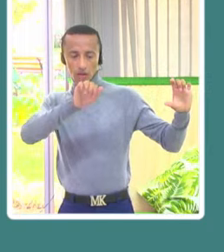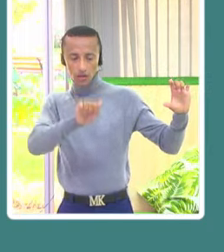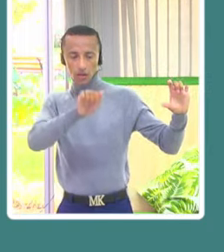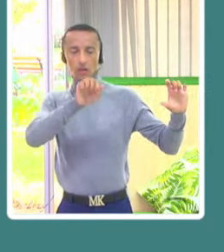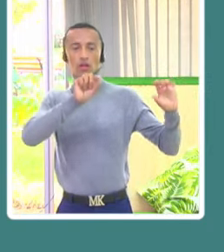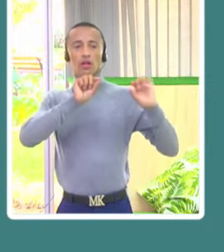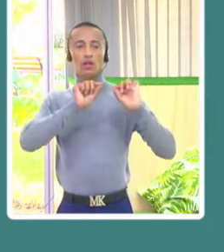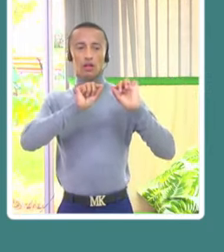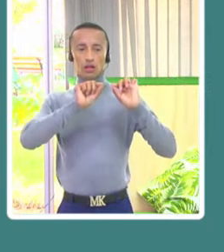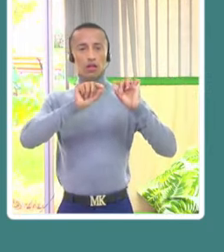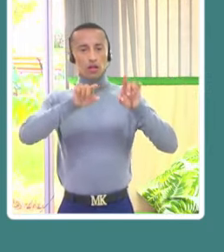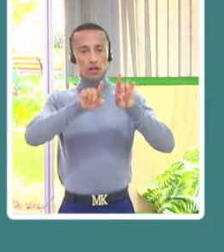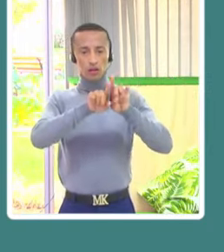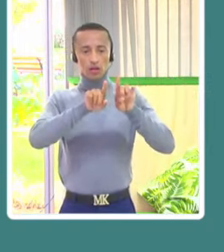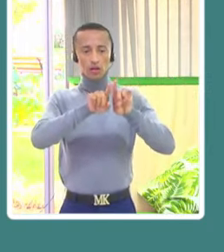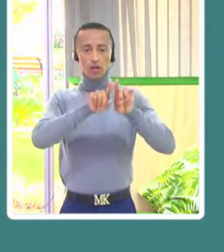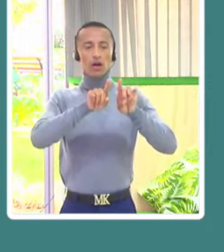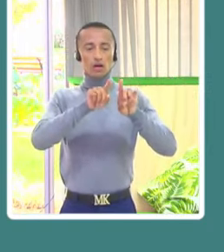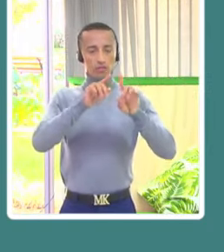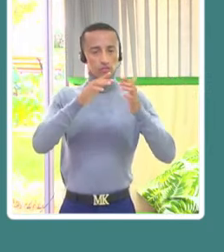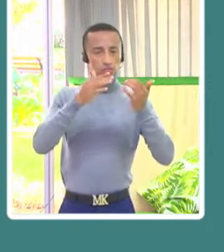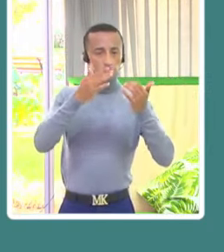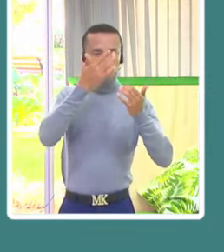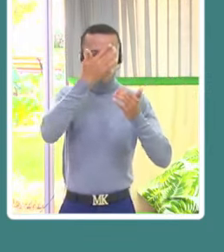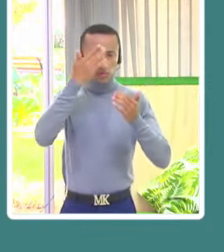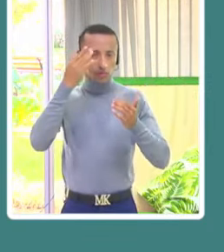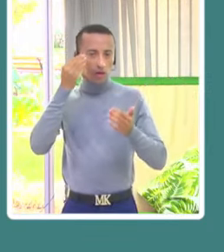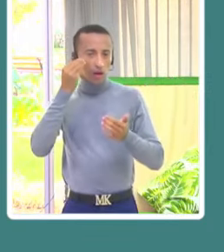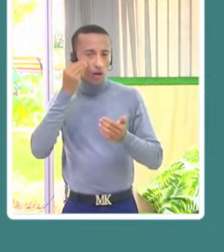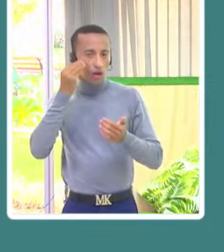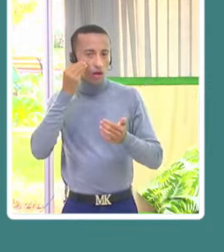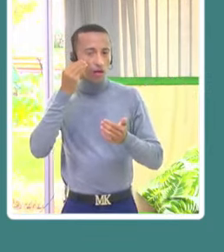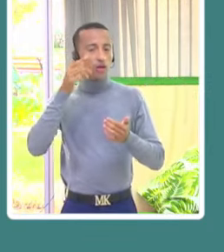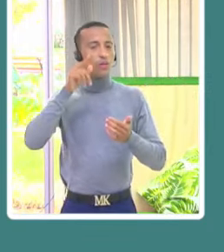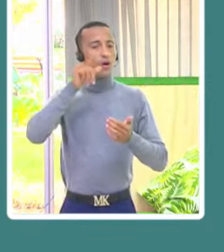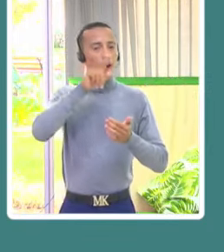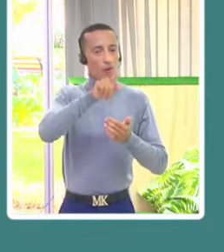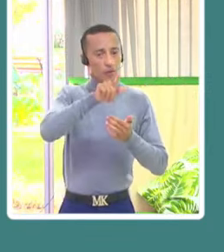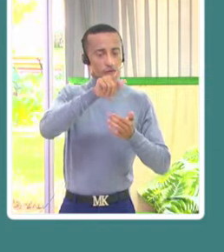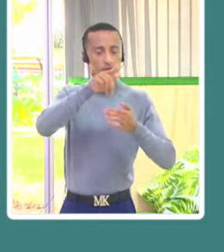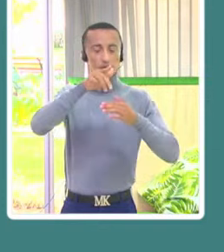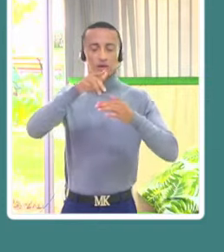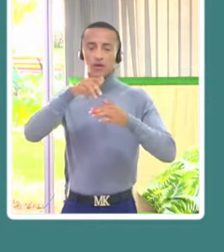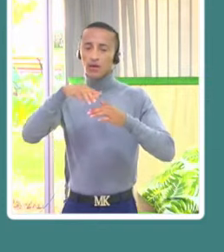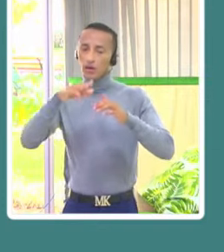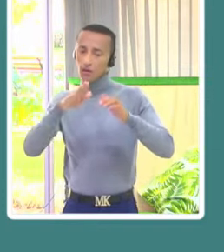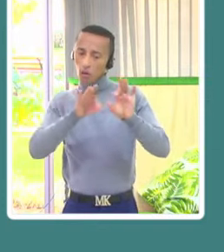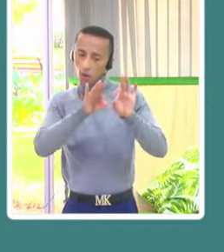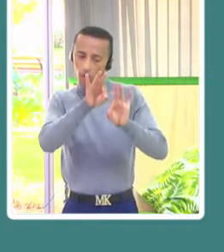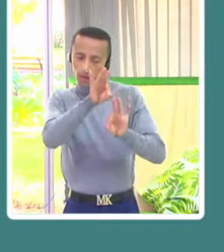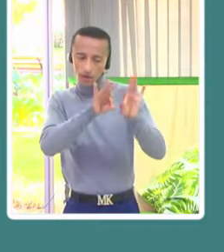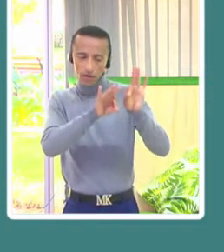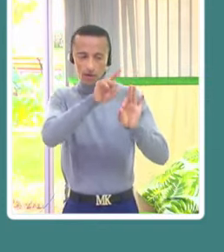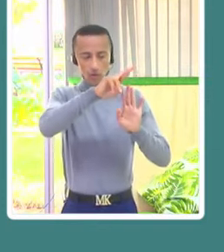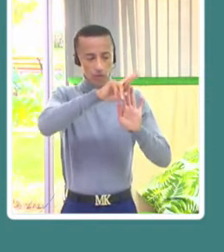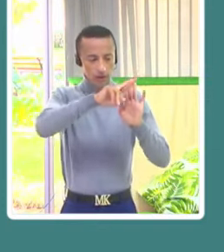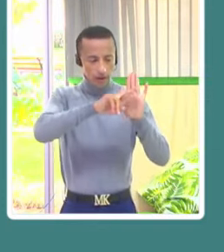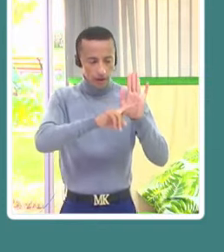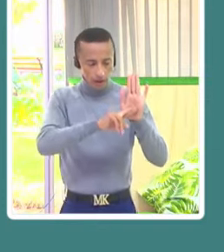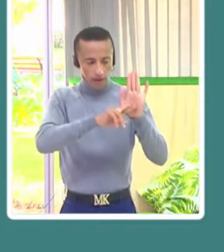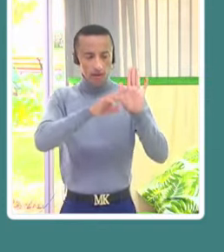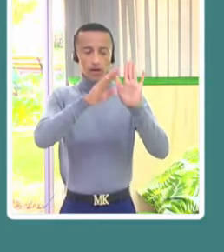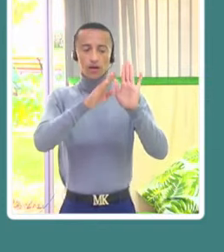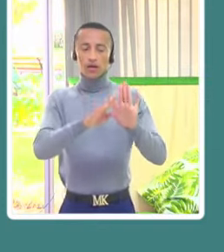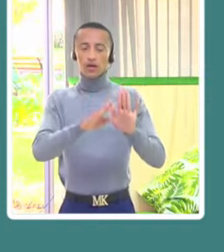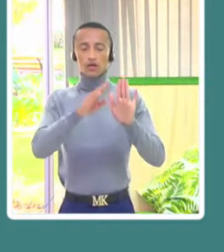open network using the philosophy that we've discussed, India, in outside India. So Belém is the